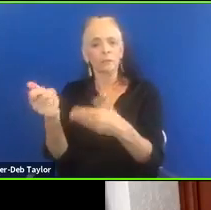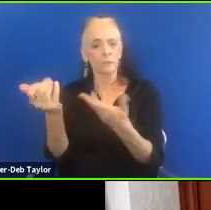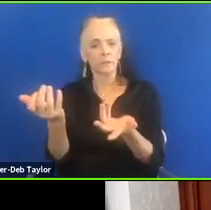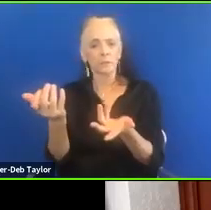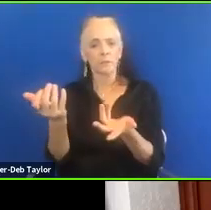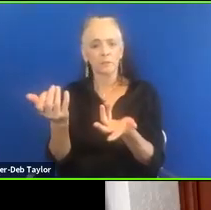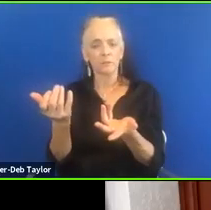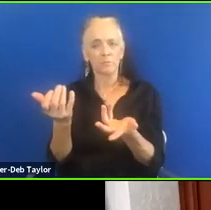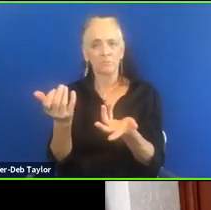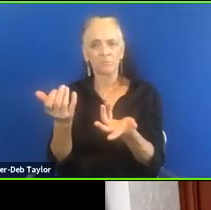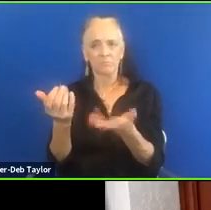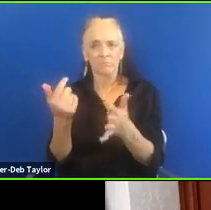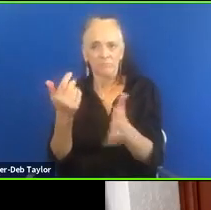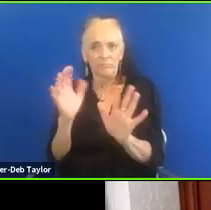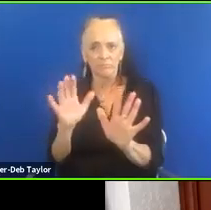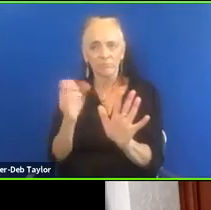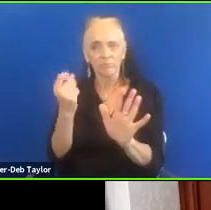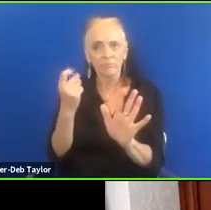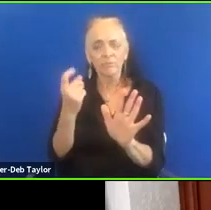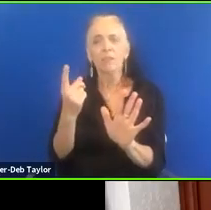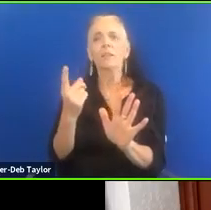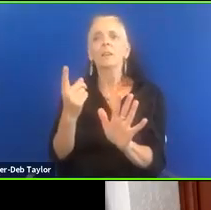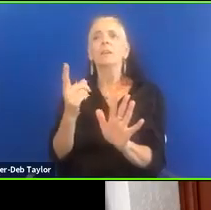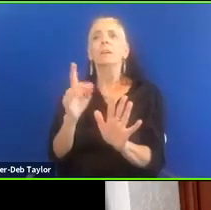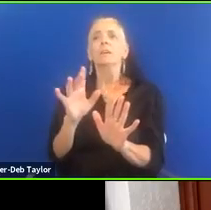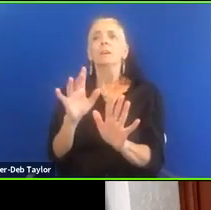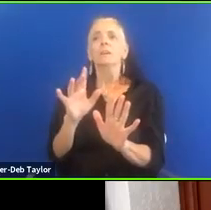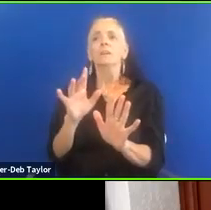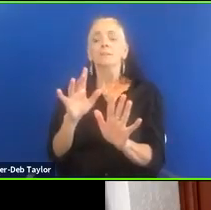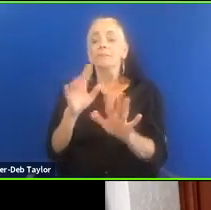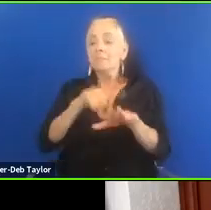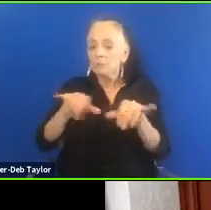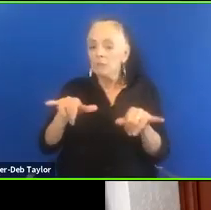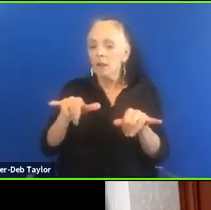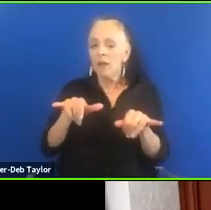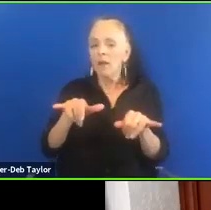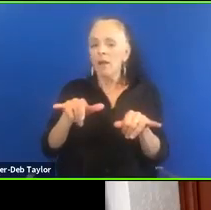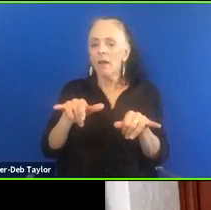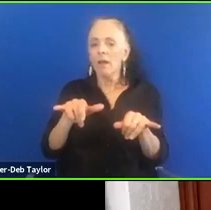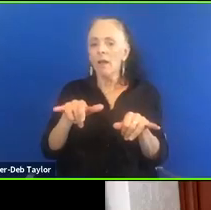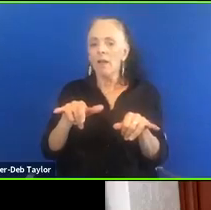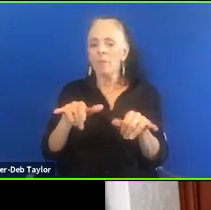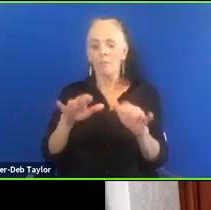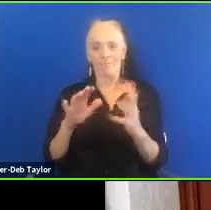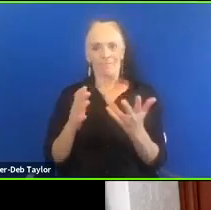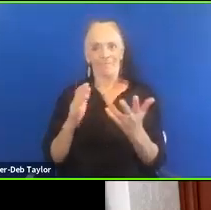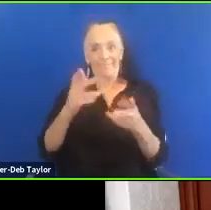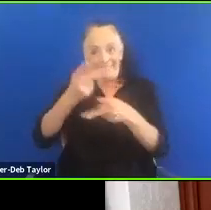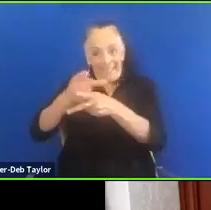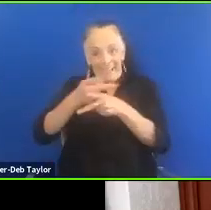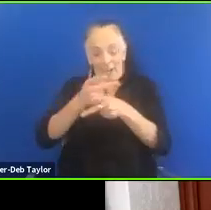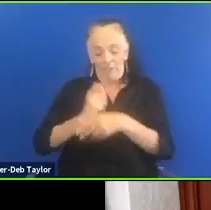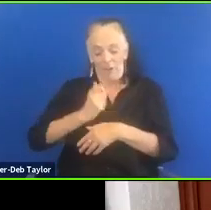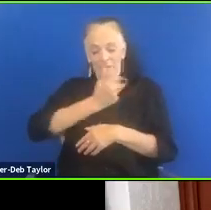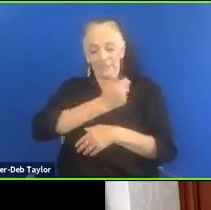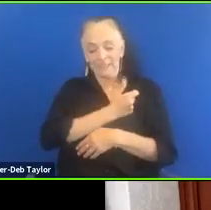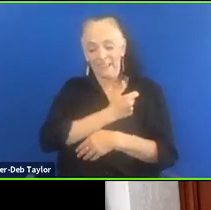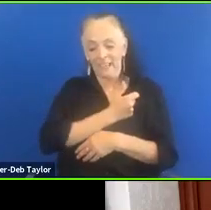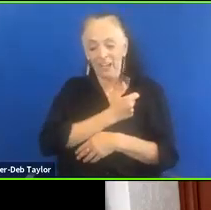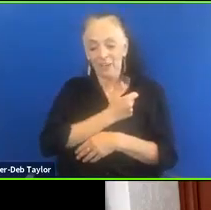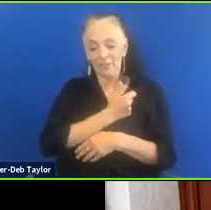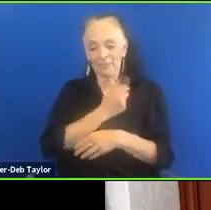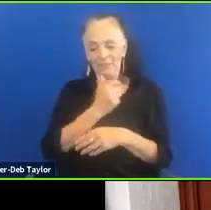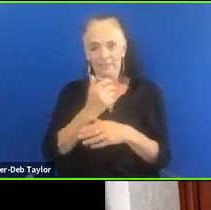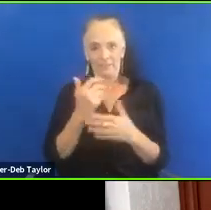in any way, but to understand how our capacity to take care of ourselves is deeply